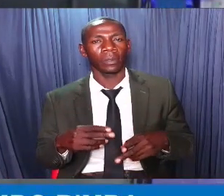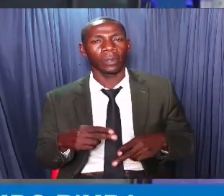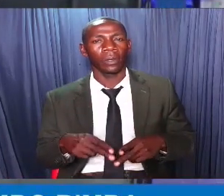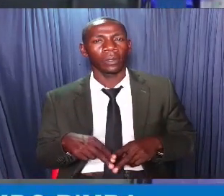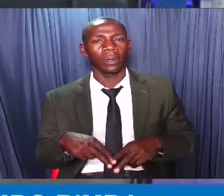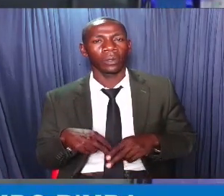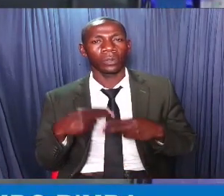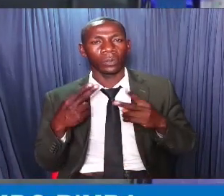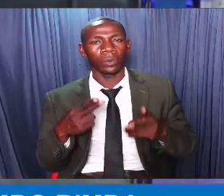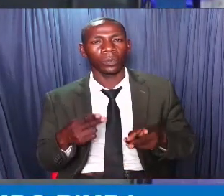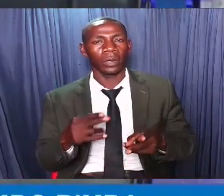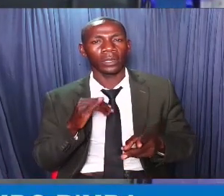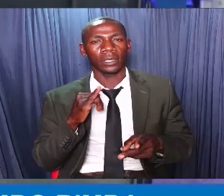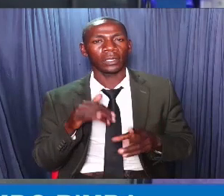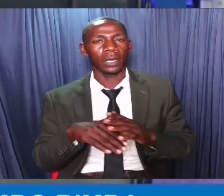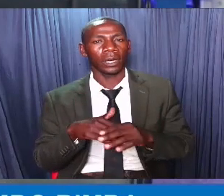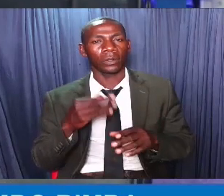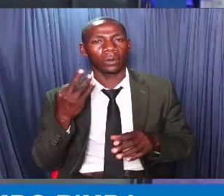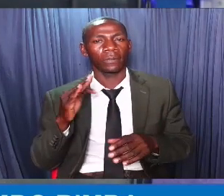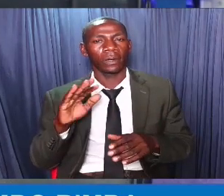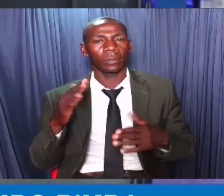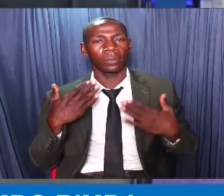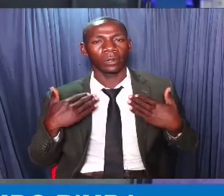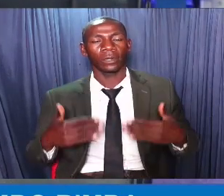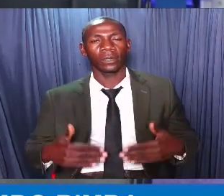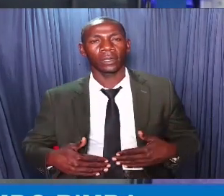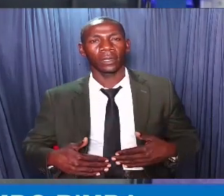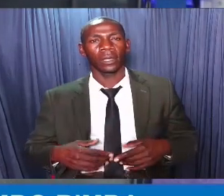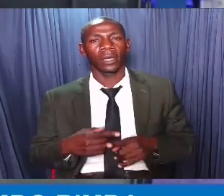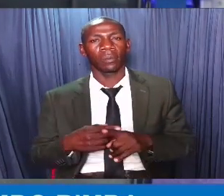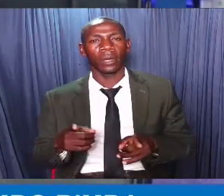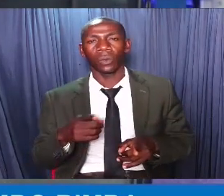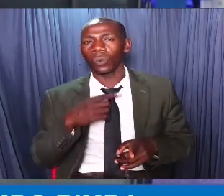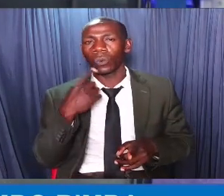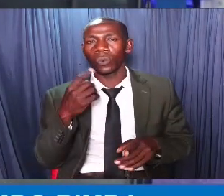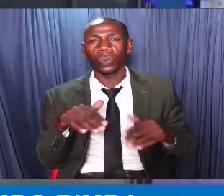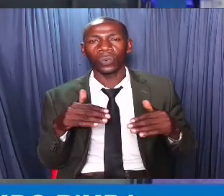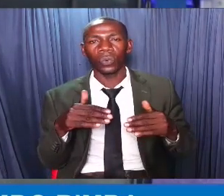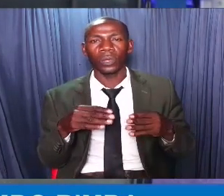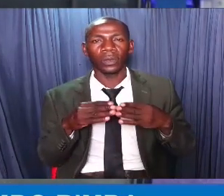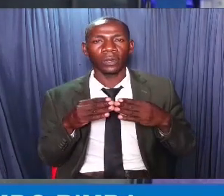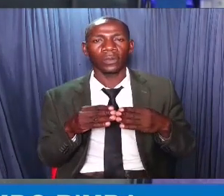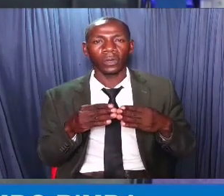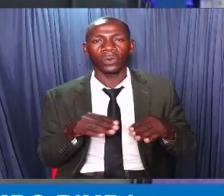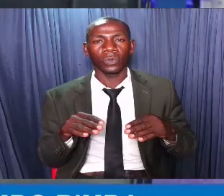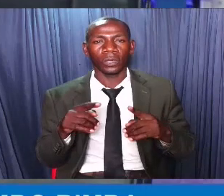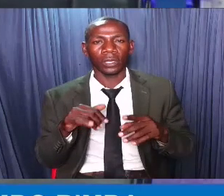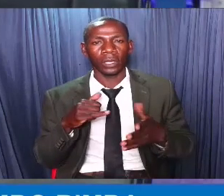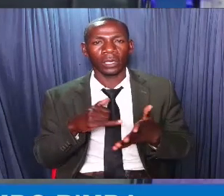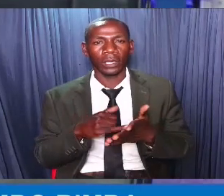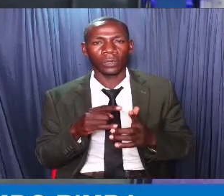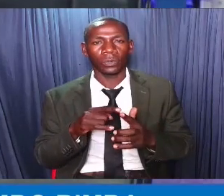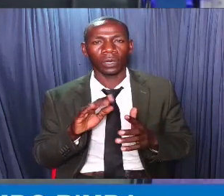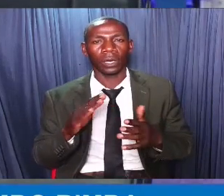mwanadamu ni nje ya mwili wake. Every sin a man committed is out of the body. Ila yeye afanyaye zinaa hutenda dhambi juu ya mwili wake. But him